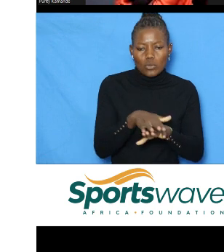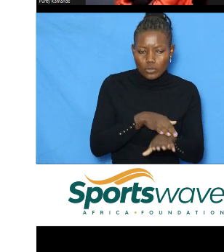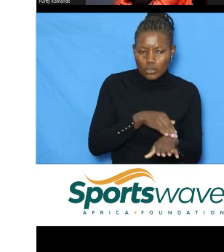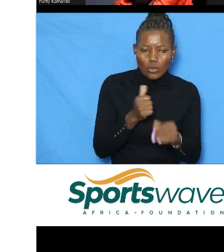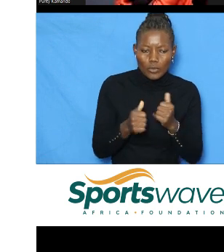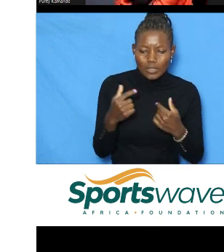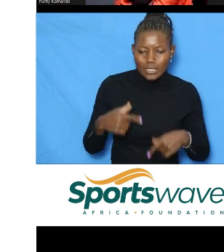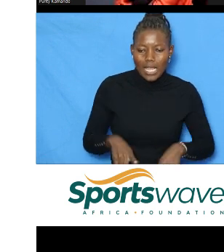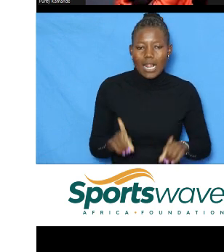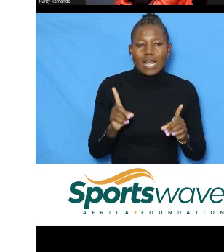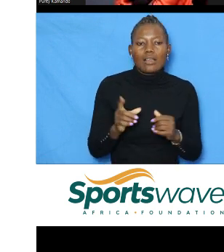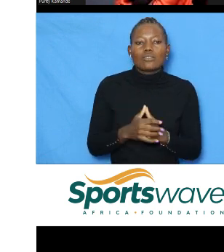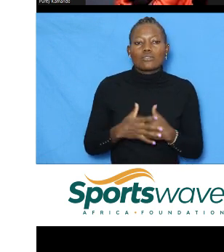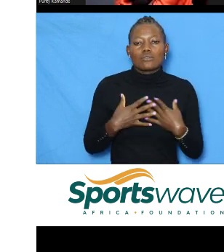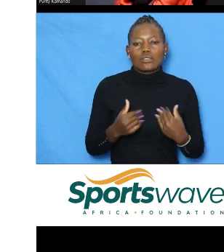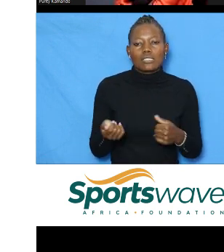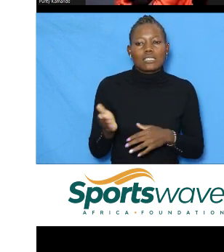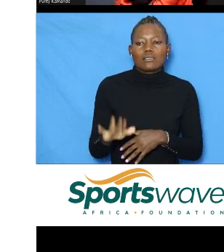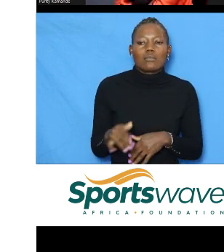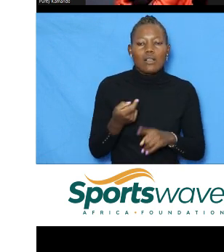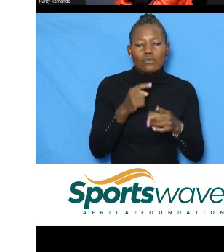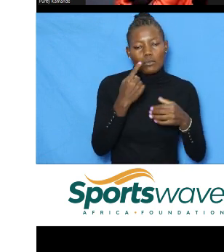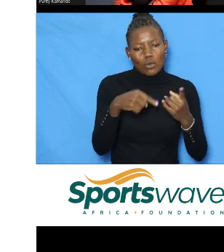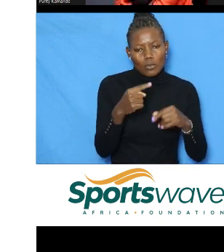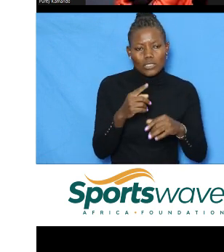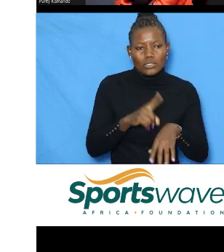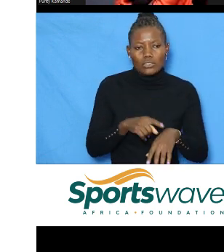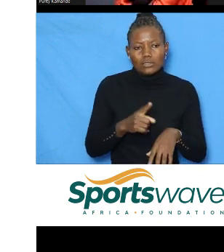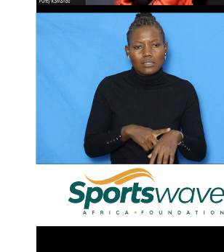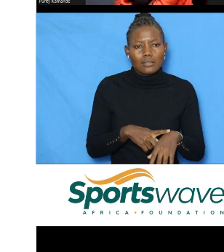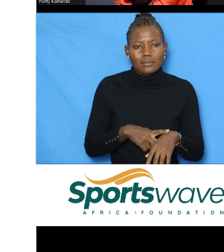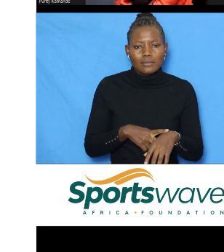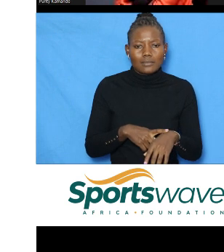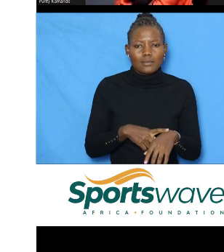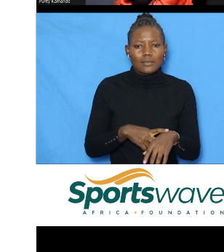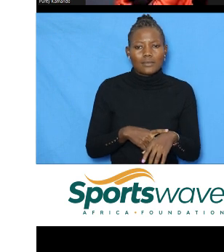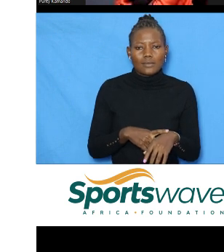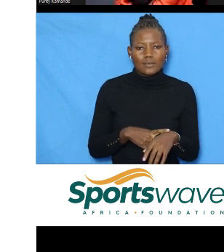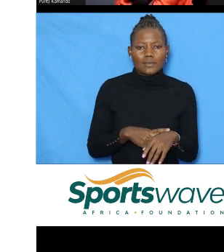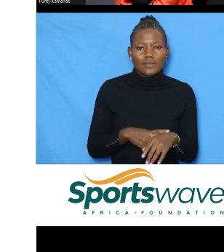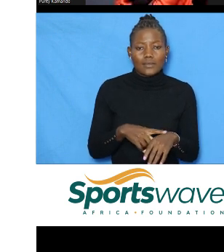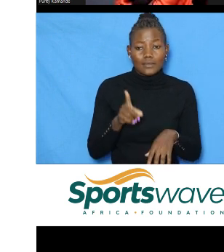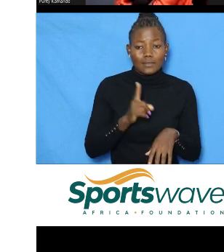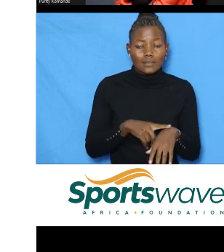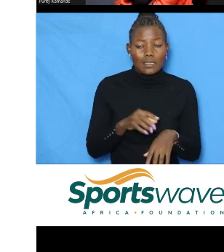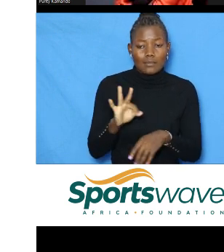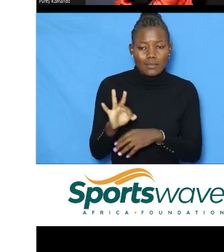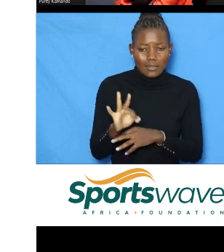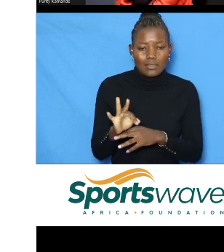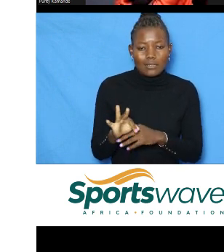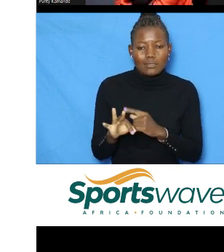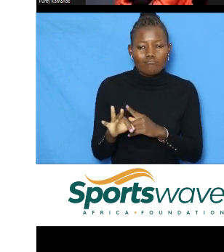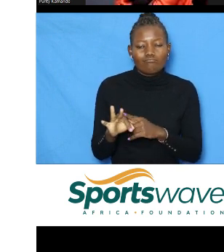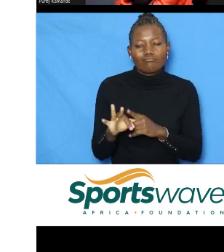now for recovery from the competition season. So you'll find that during these 3 seasons, nutrition is usually very